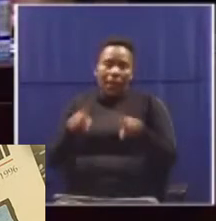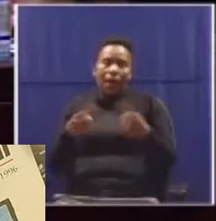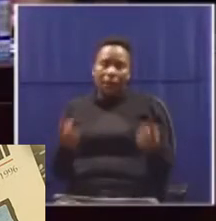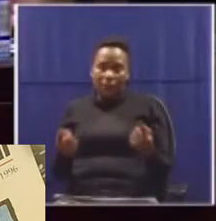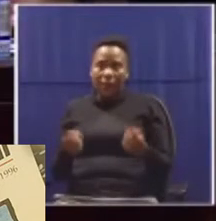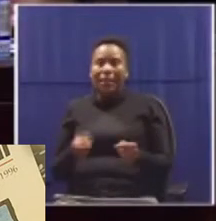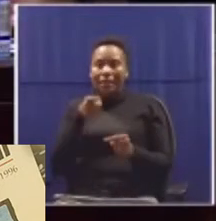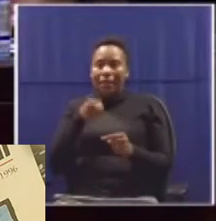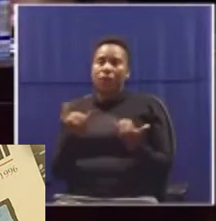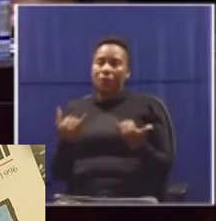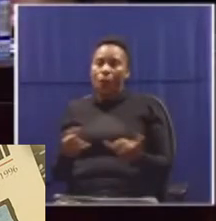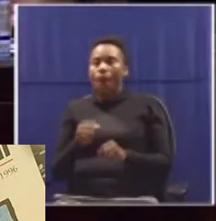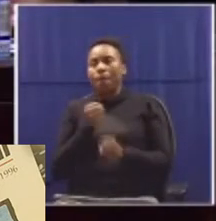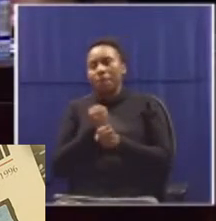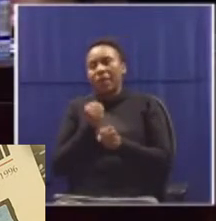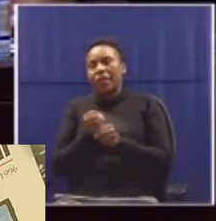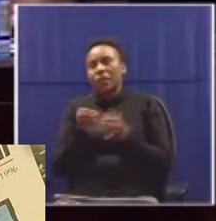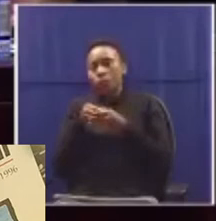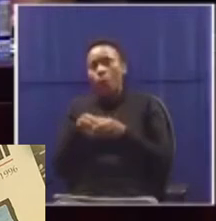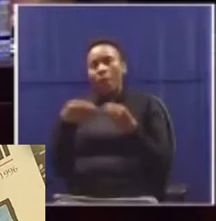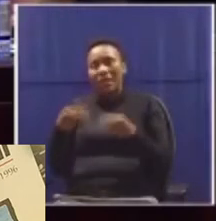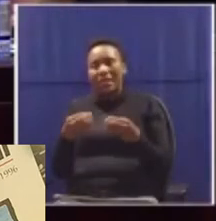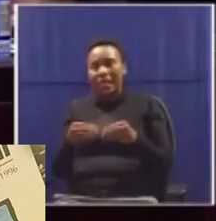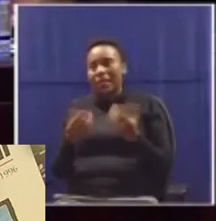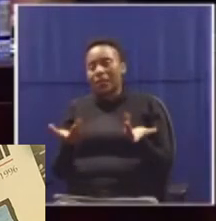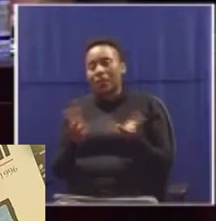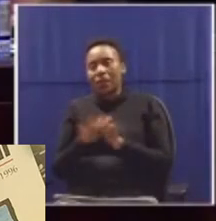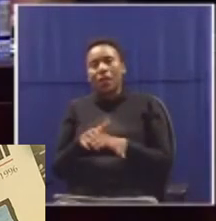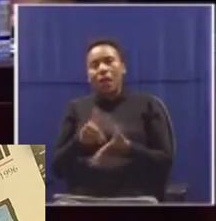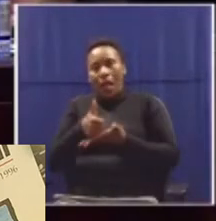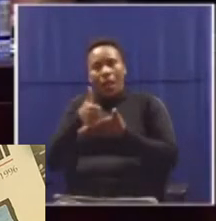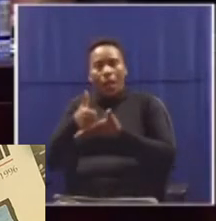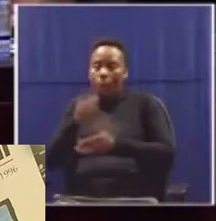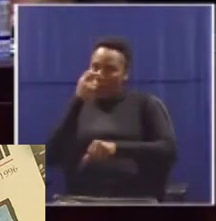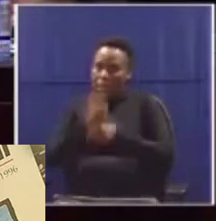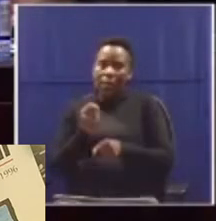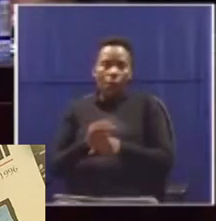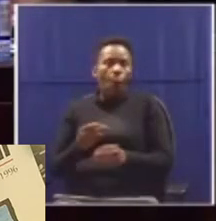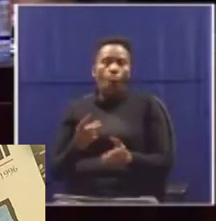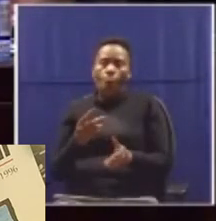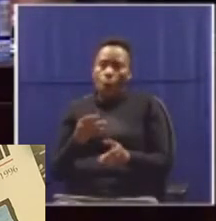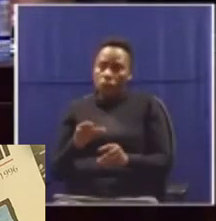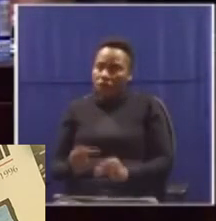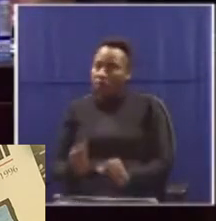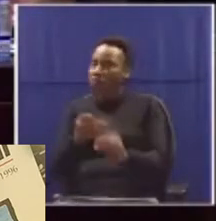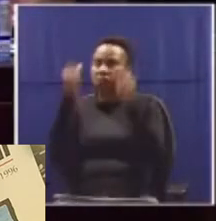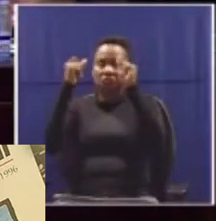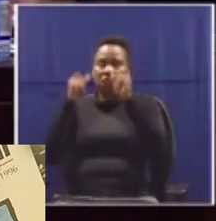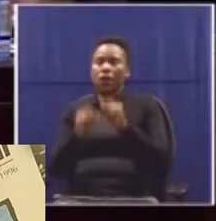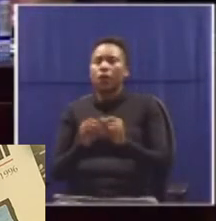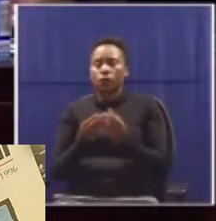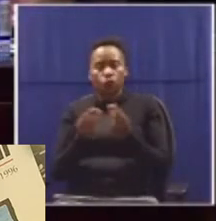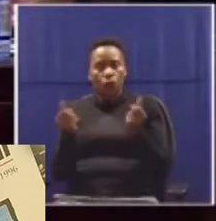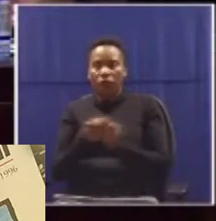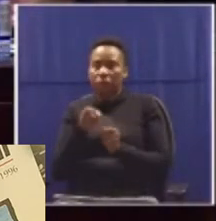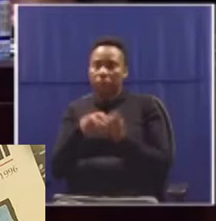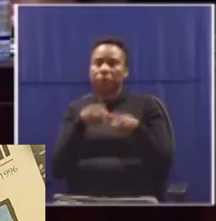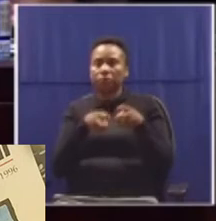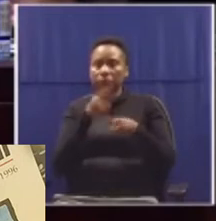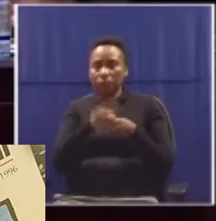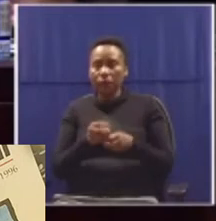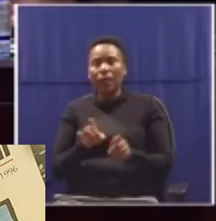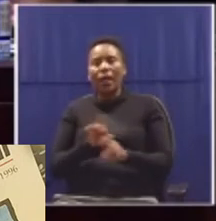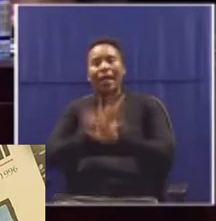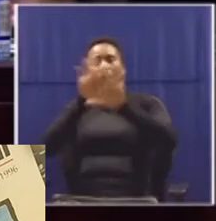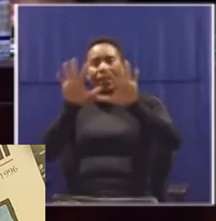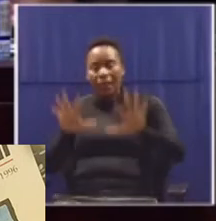business assisted timelessly in resolution of problems the report is clear that